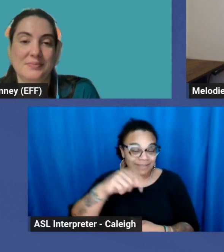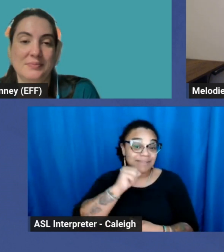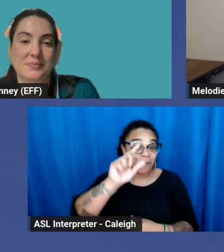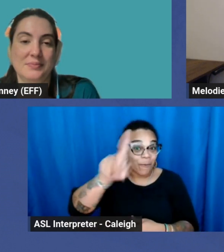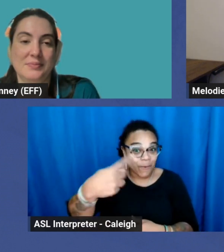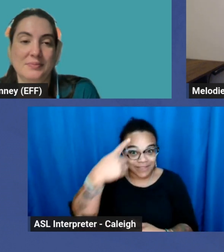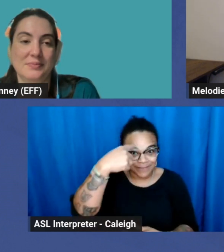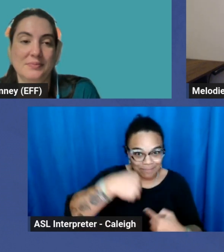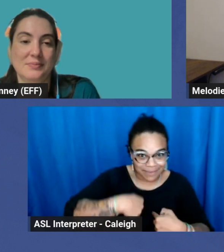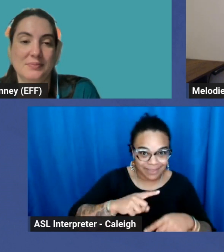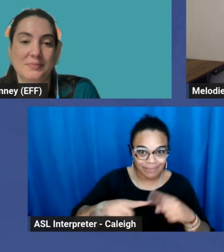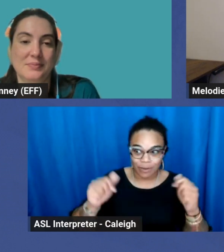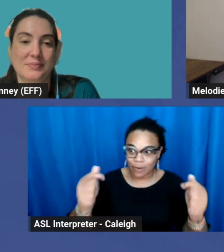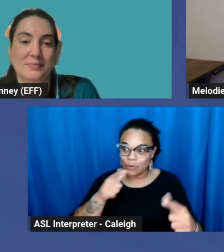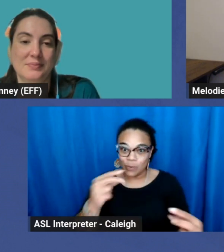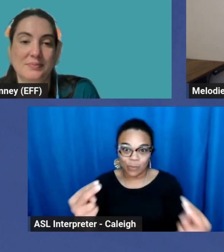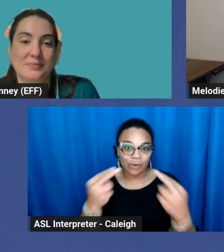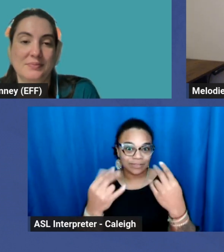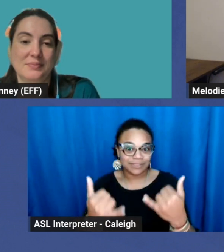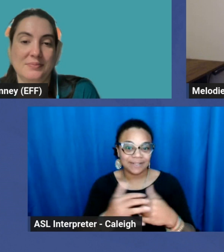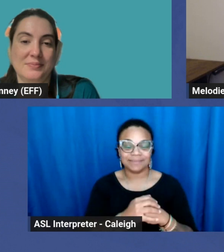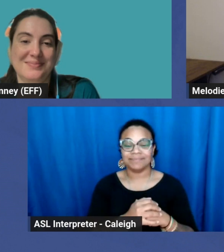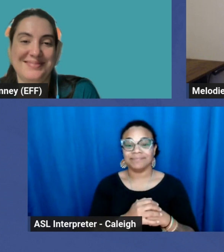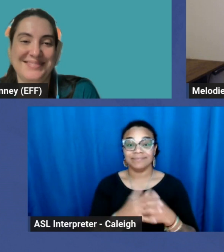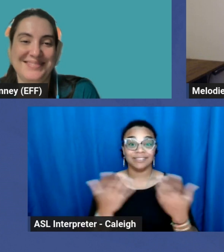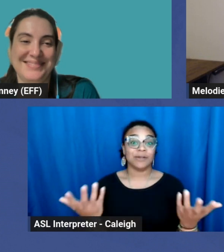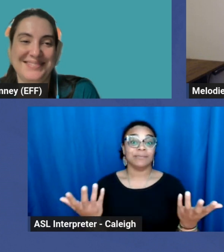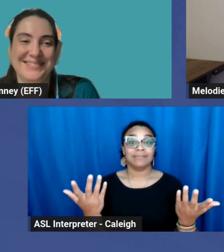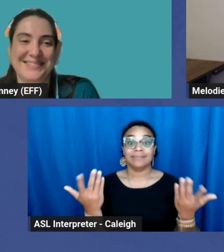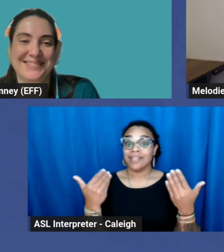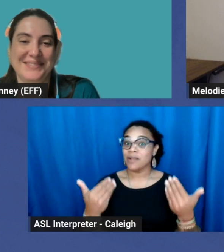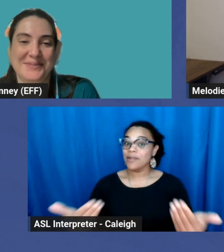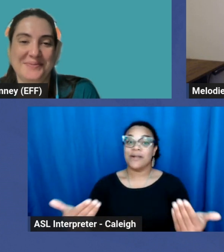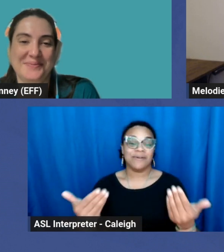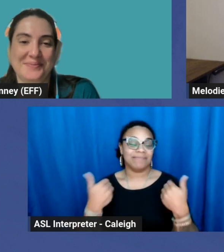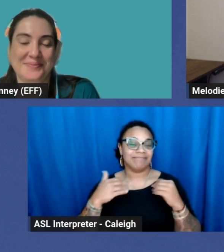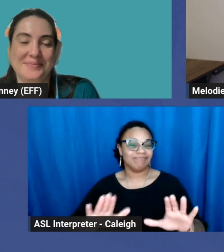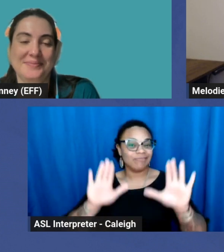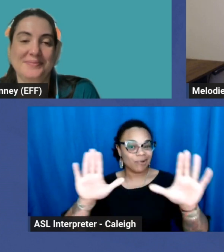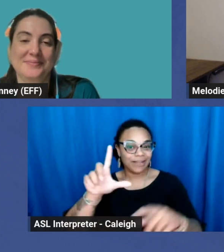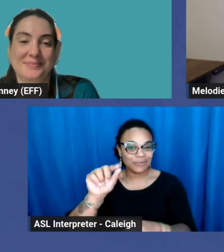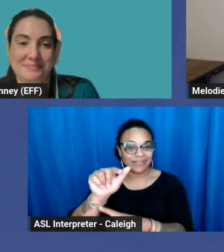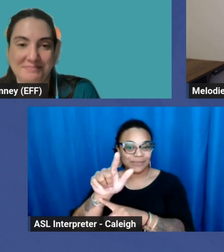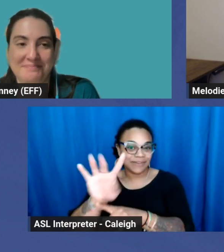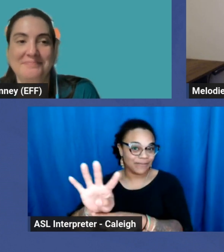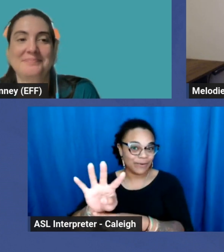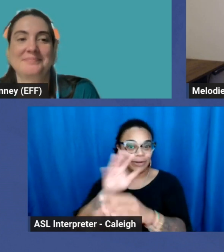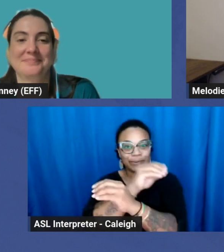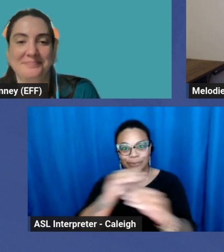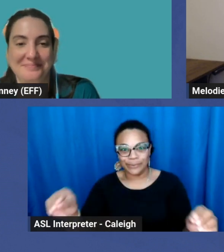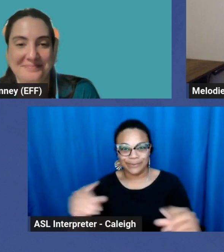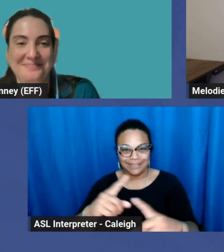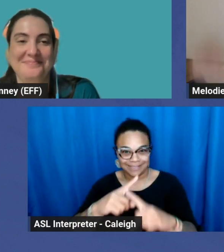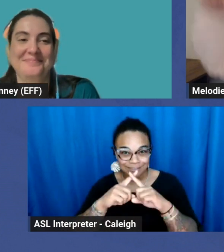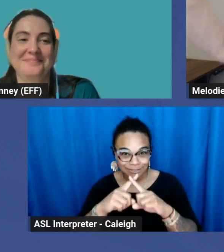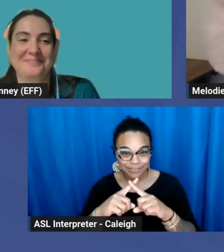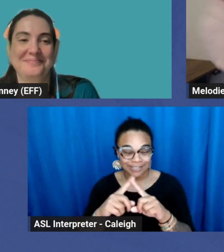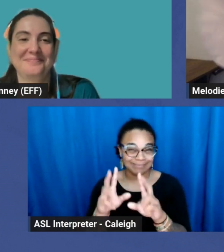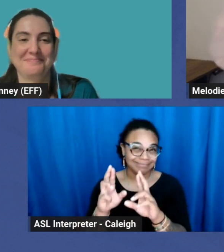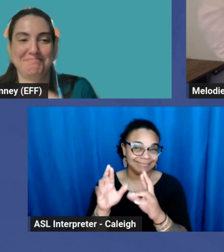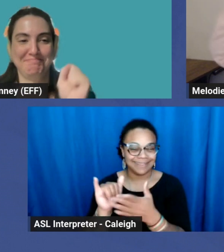today. And, here we go. Let's have a great 2024 free of censorship. That's